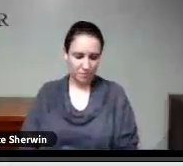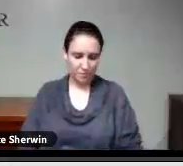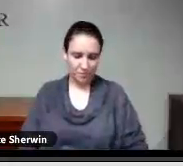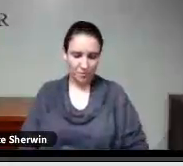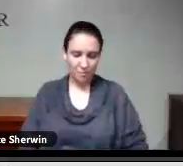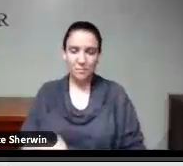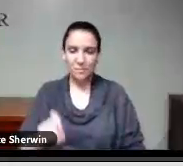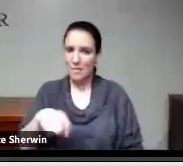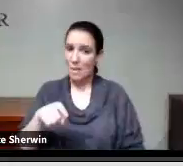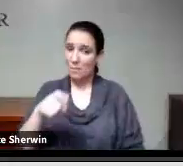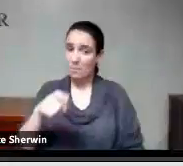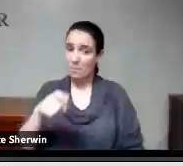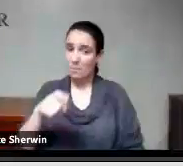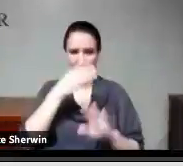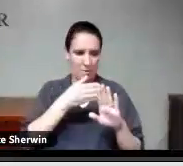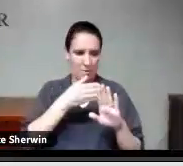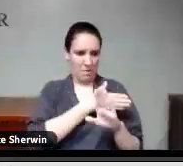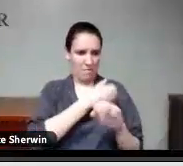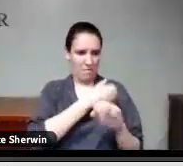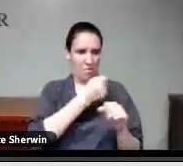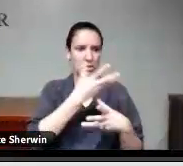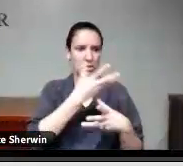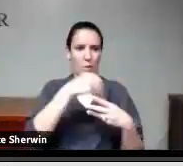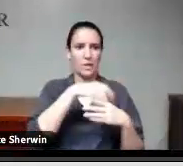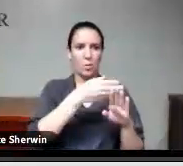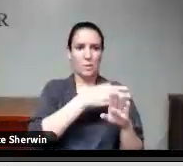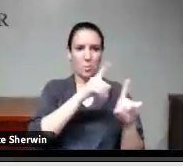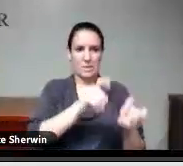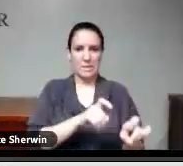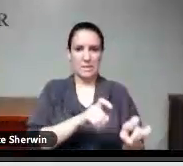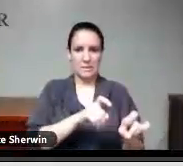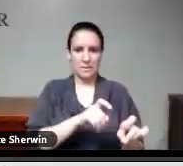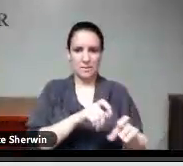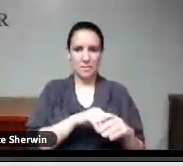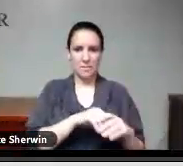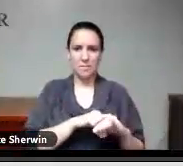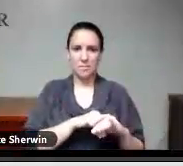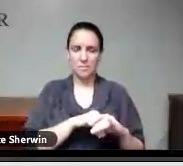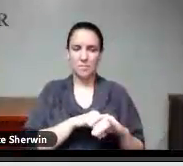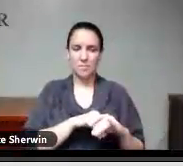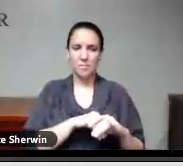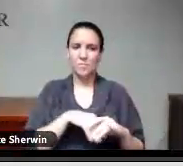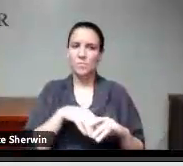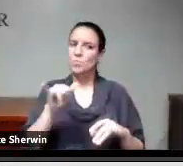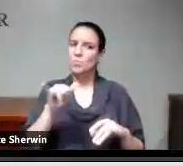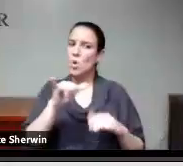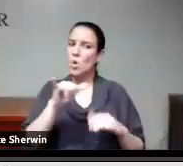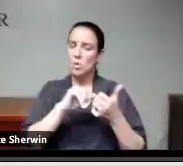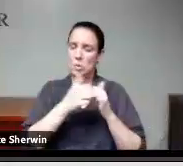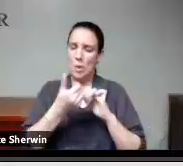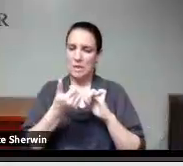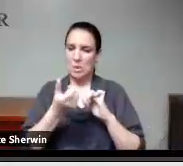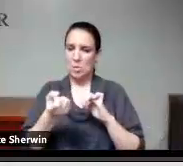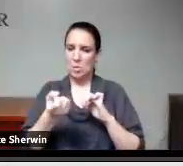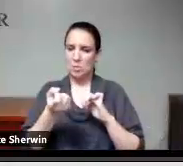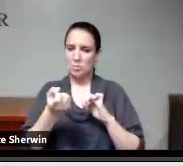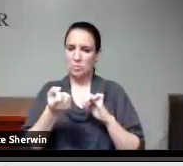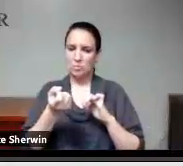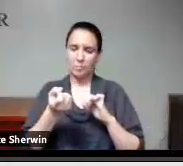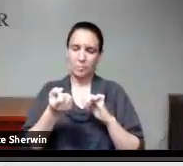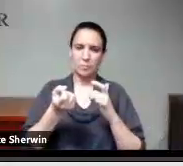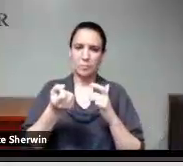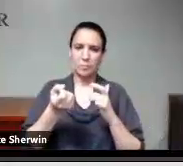advance so that you can build in the pretest. And you also want to think about how it is that you can demonstrate understanding of knowledge or the acquisition